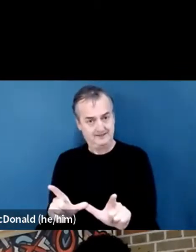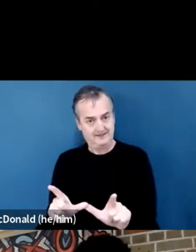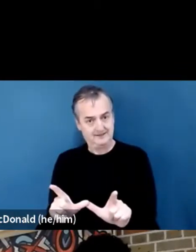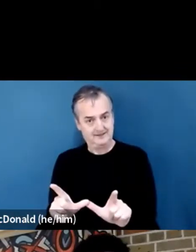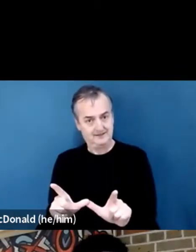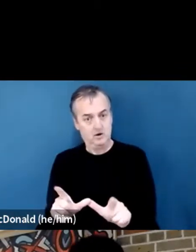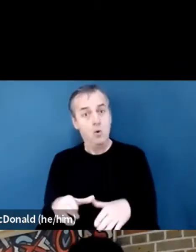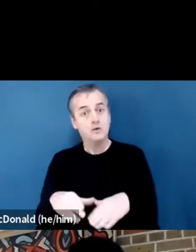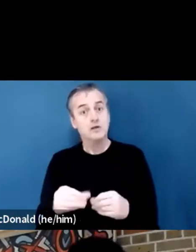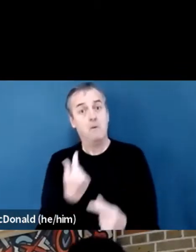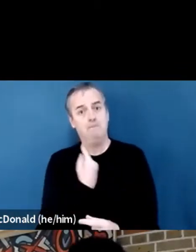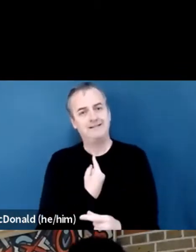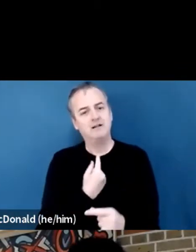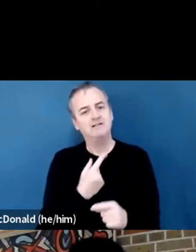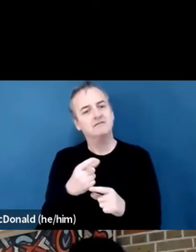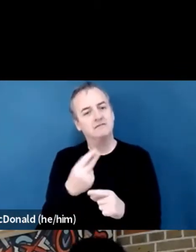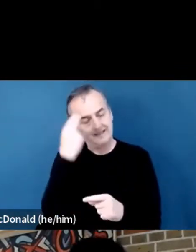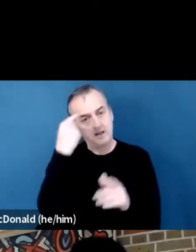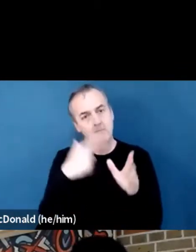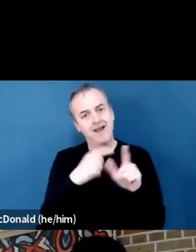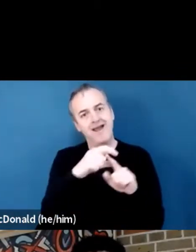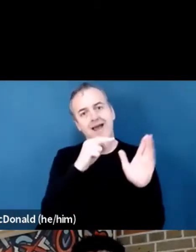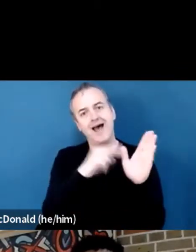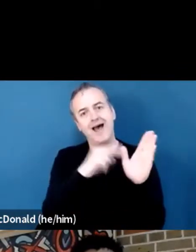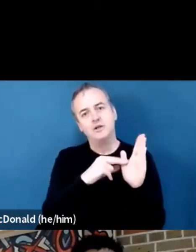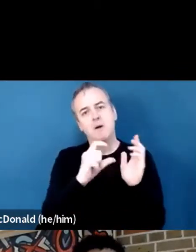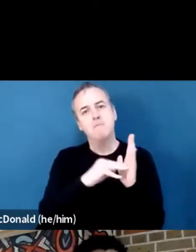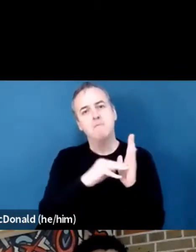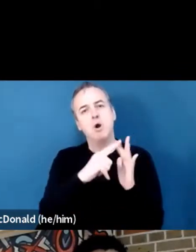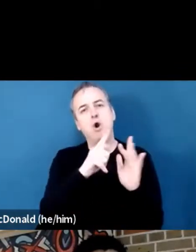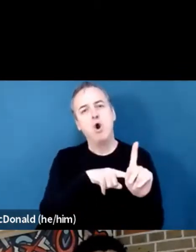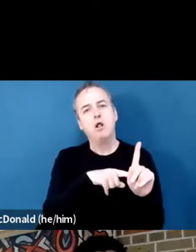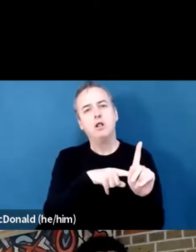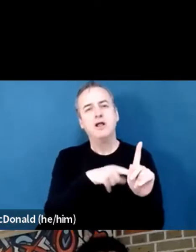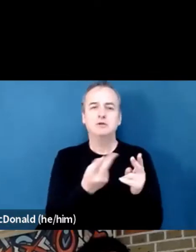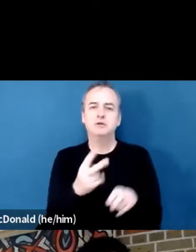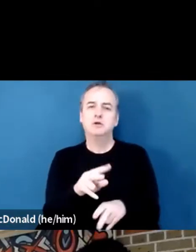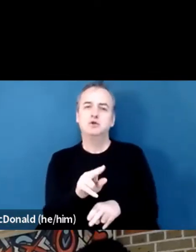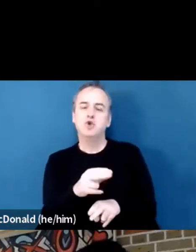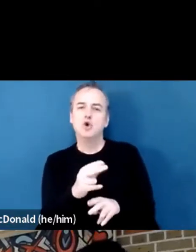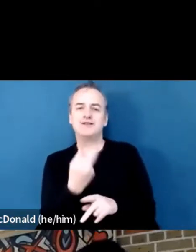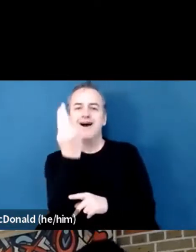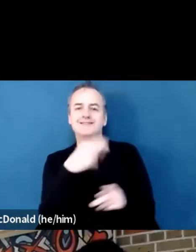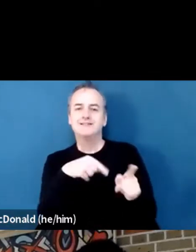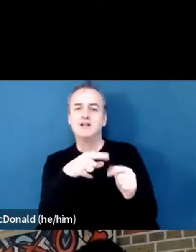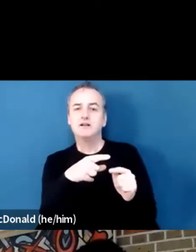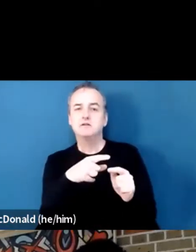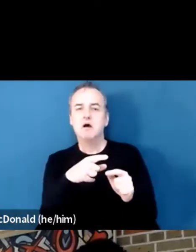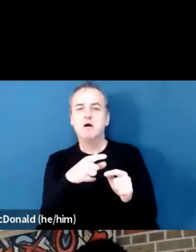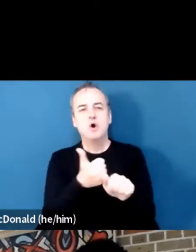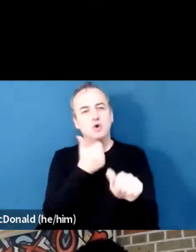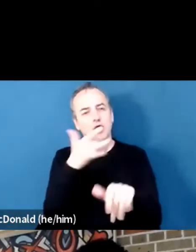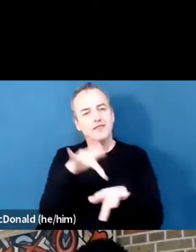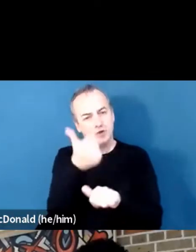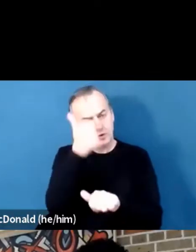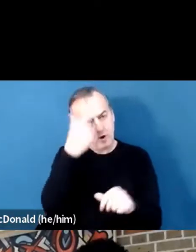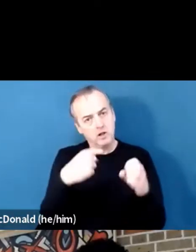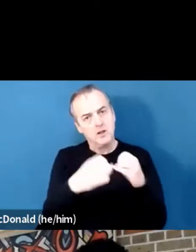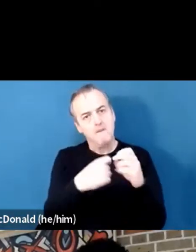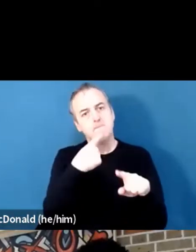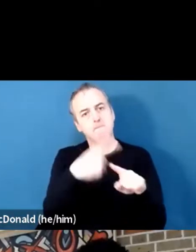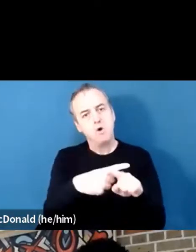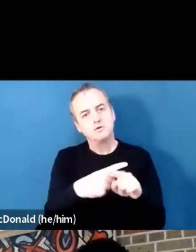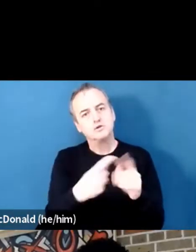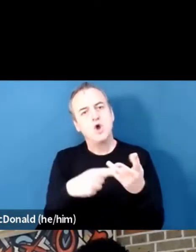start with myself. My name's Adam Quayle. I'm one of the joint artistic directors of Box of Tricks Theatre Company.